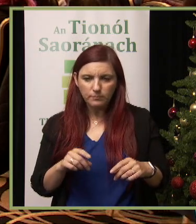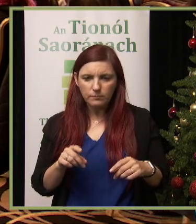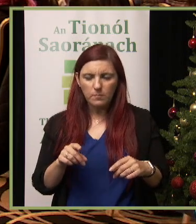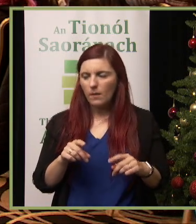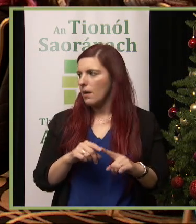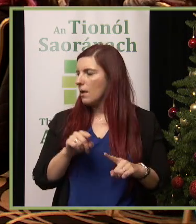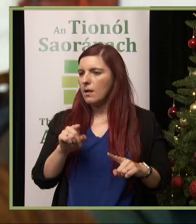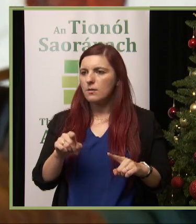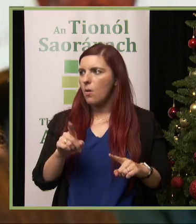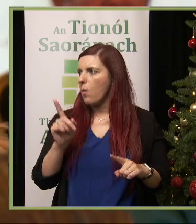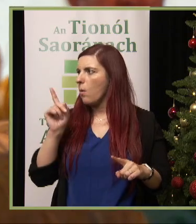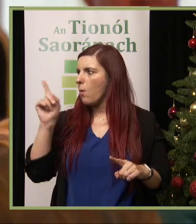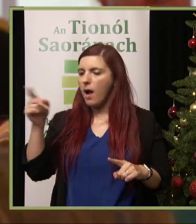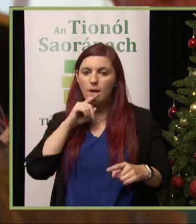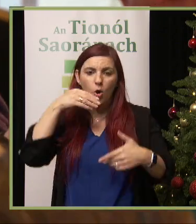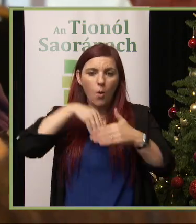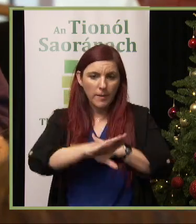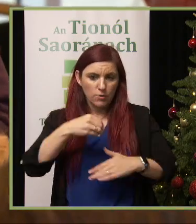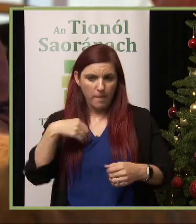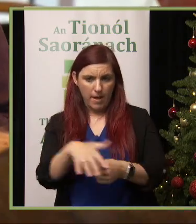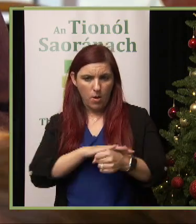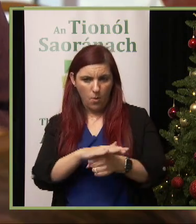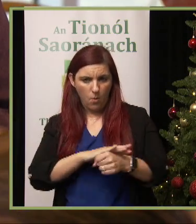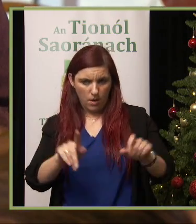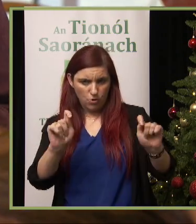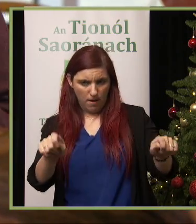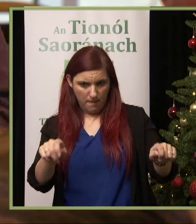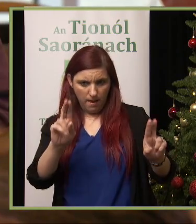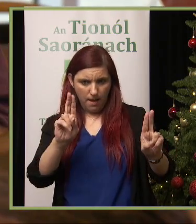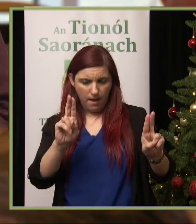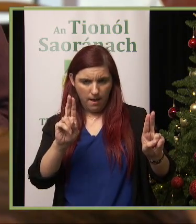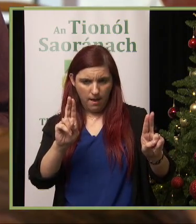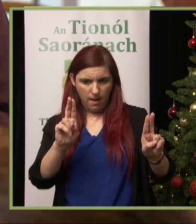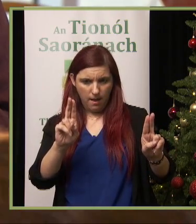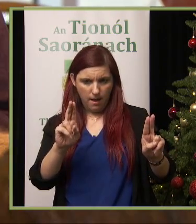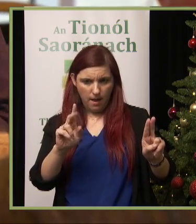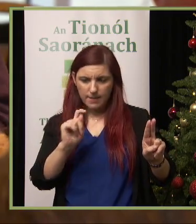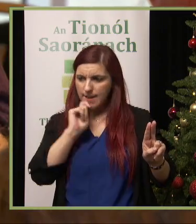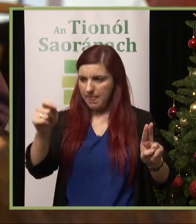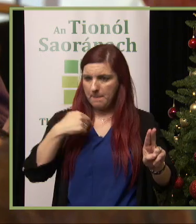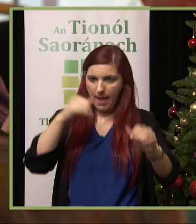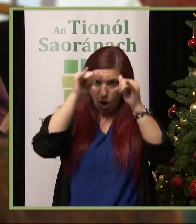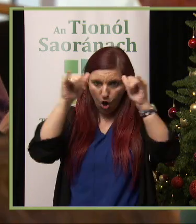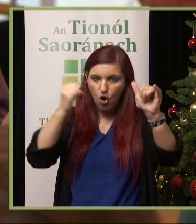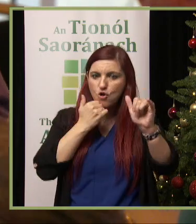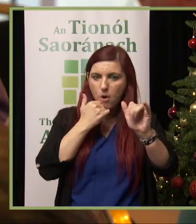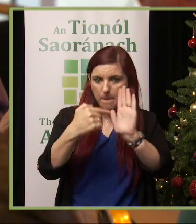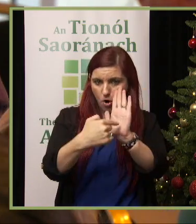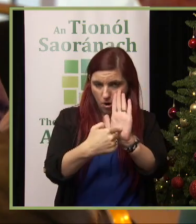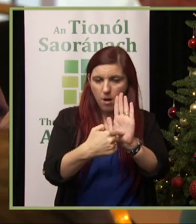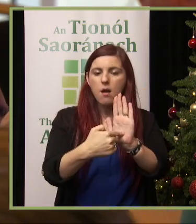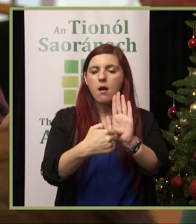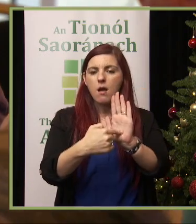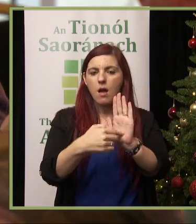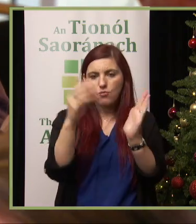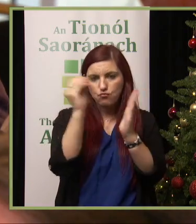agri store, I can buy, I have to tell them, give my herd number and record exactly